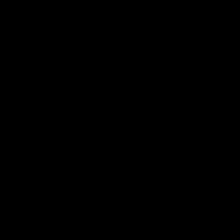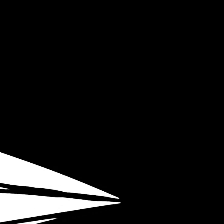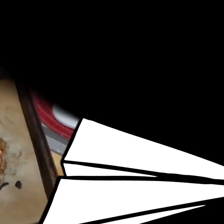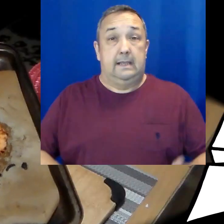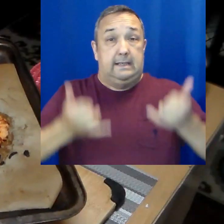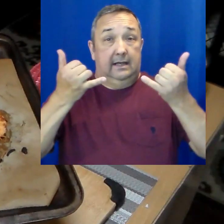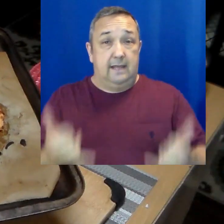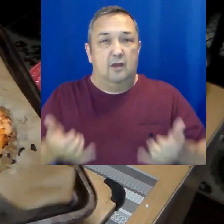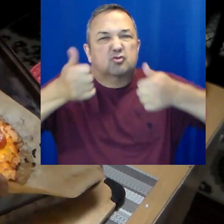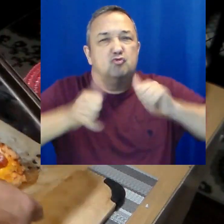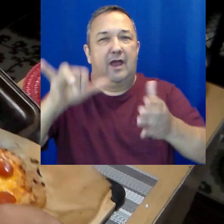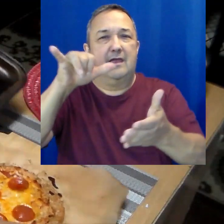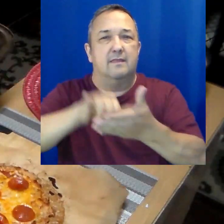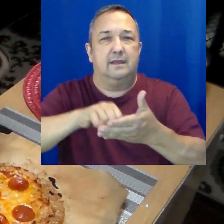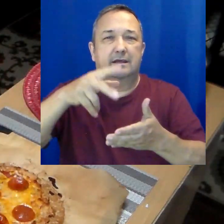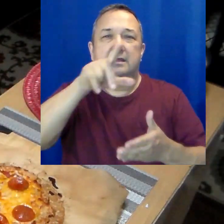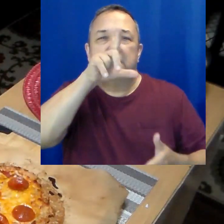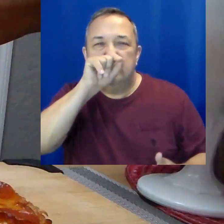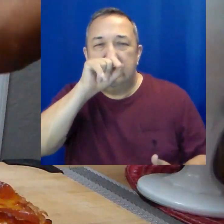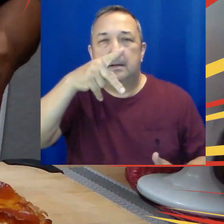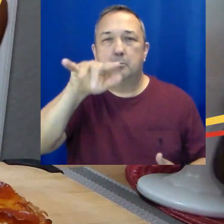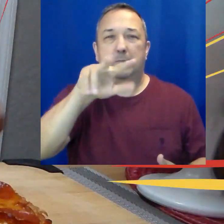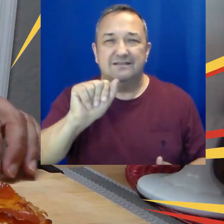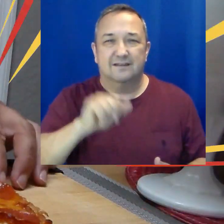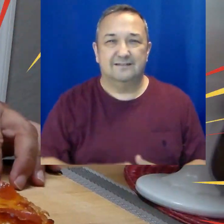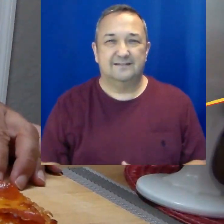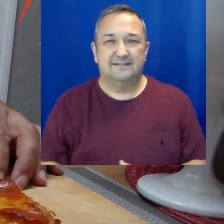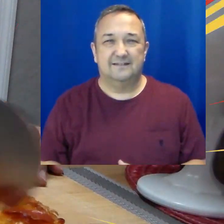Now let's taste this chicken crust pizza.